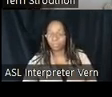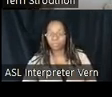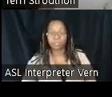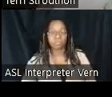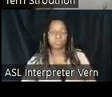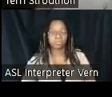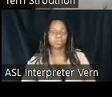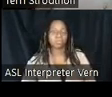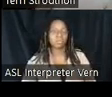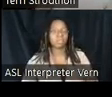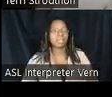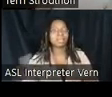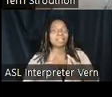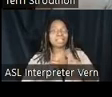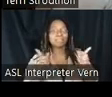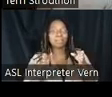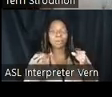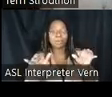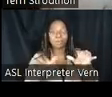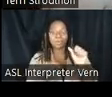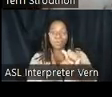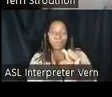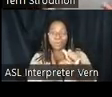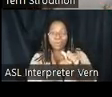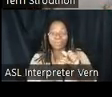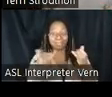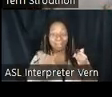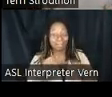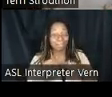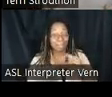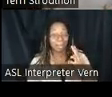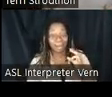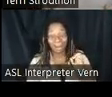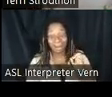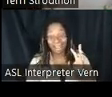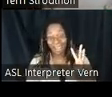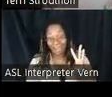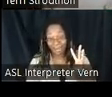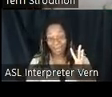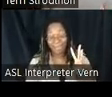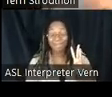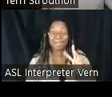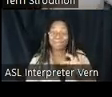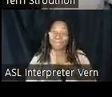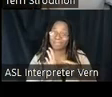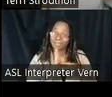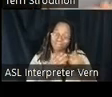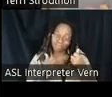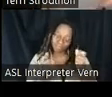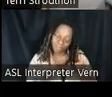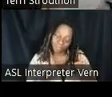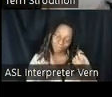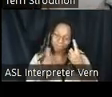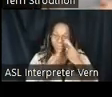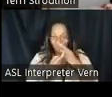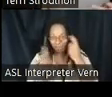mean for the how? It means that our first job is to understand trauma. And that's why